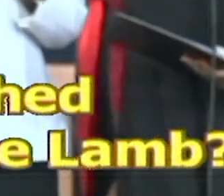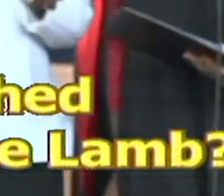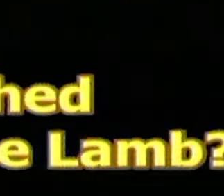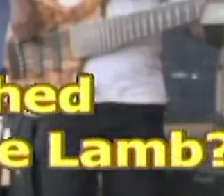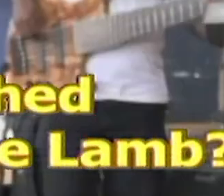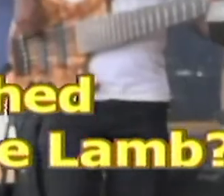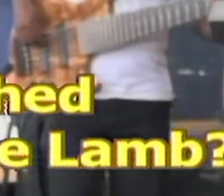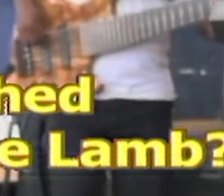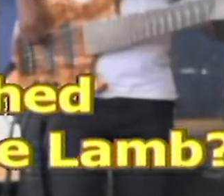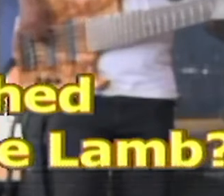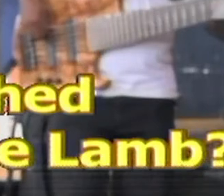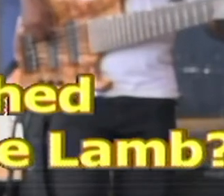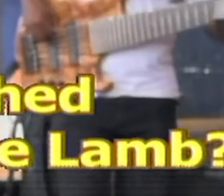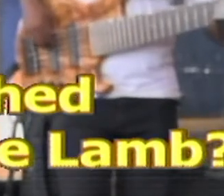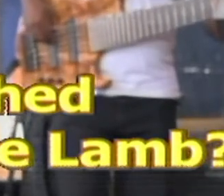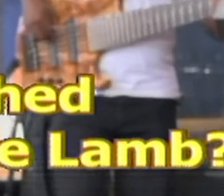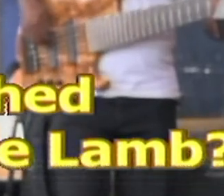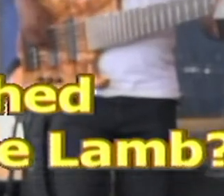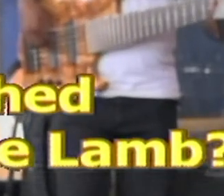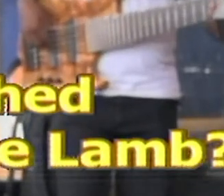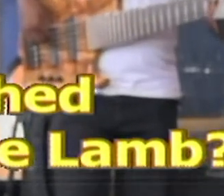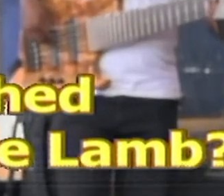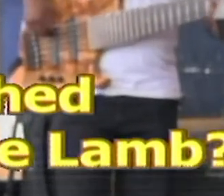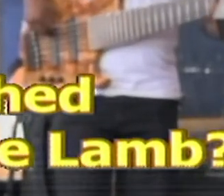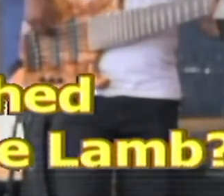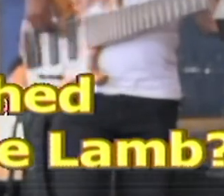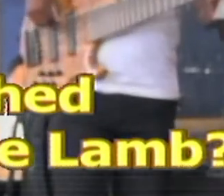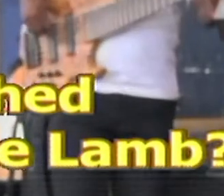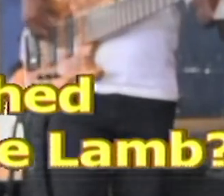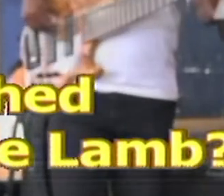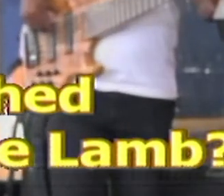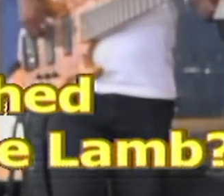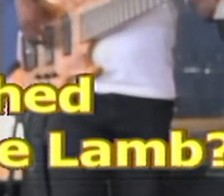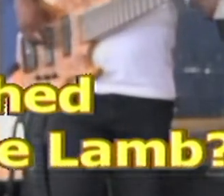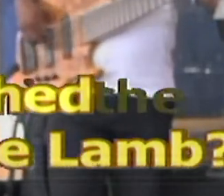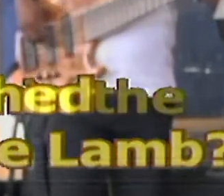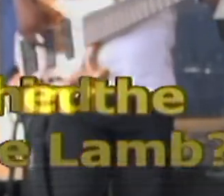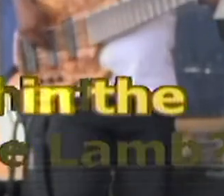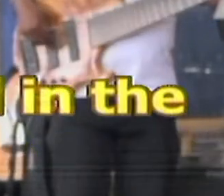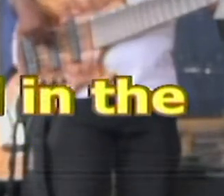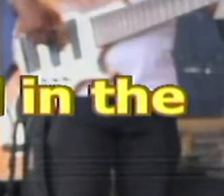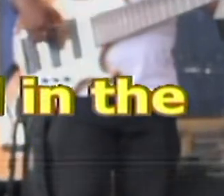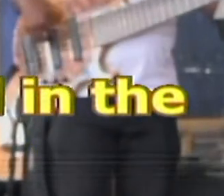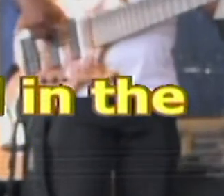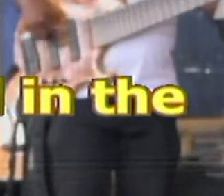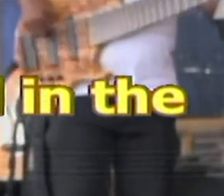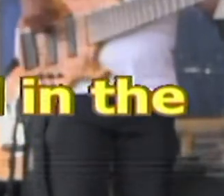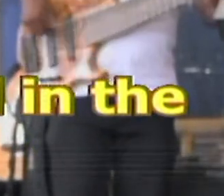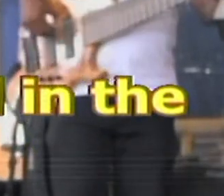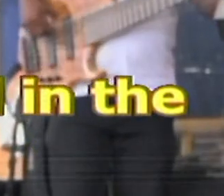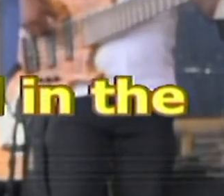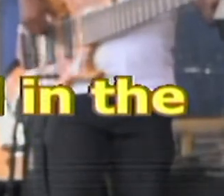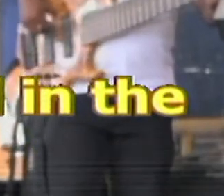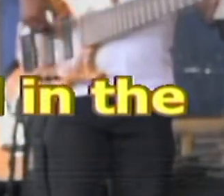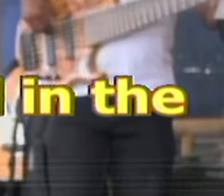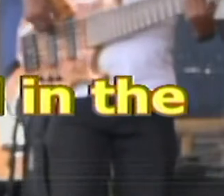hour? Are you washed in the blood of the... Please rise. Are